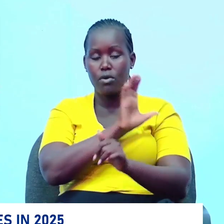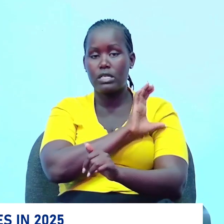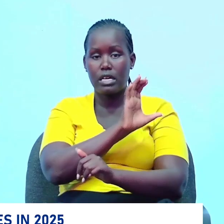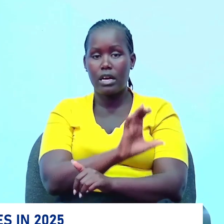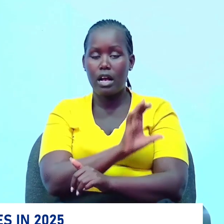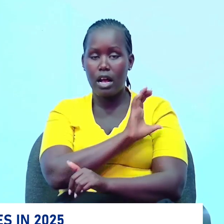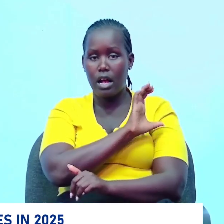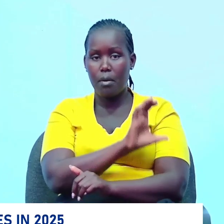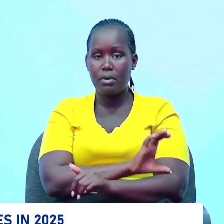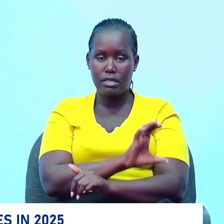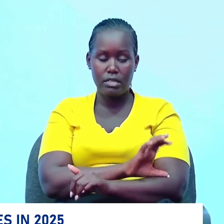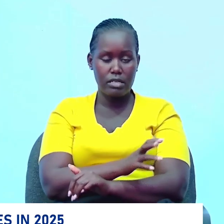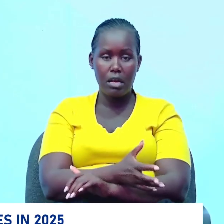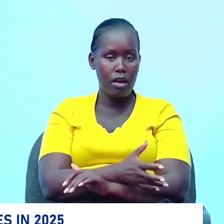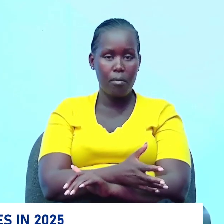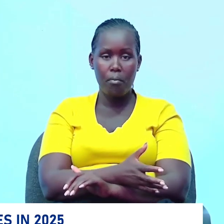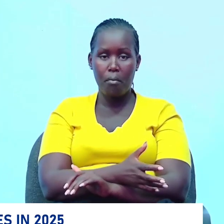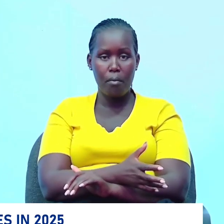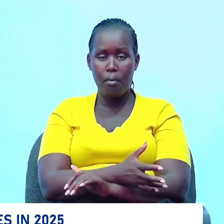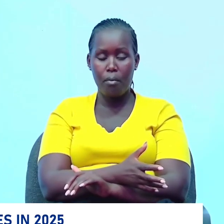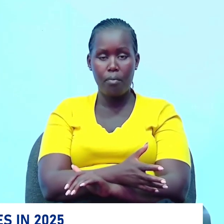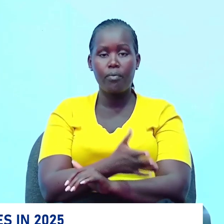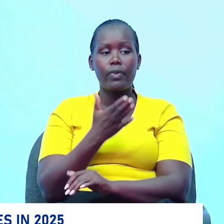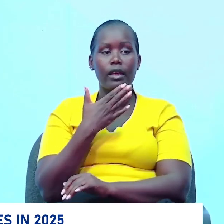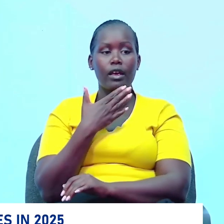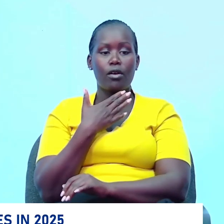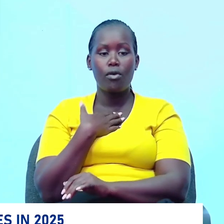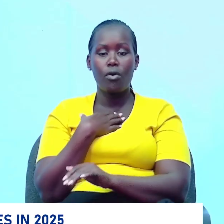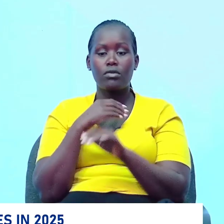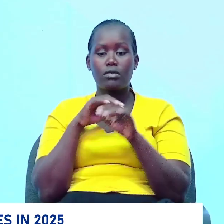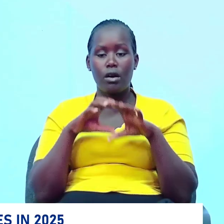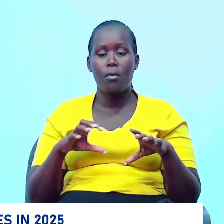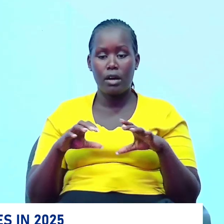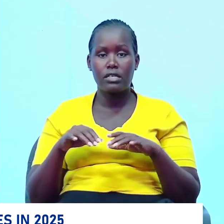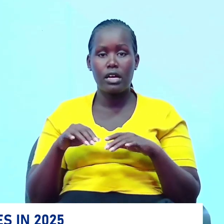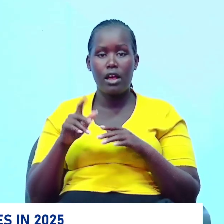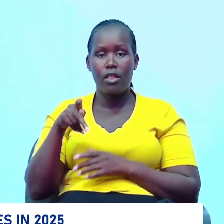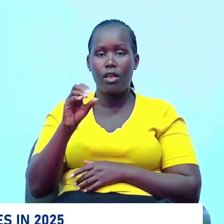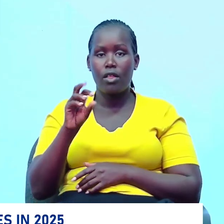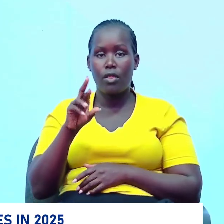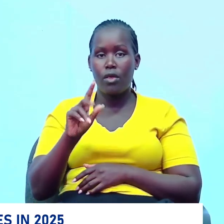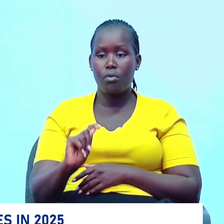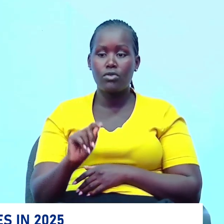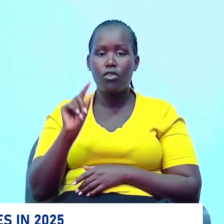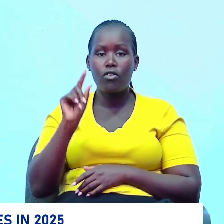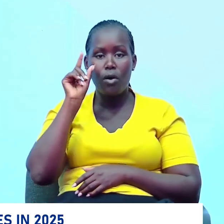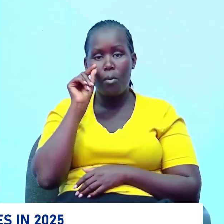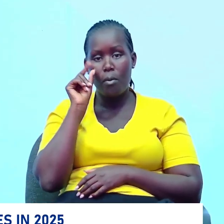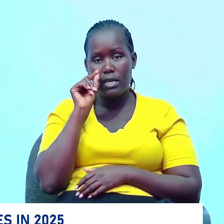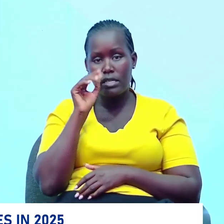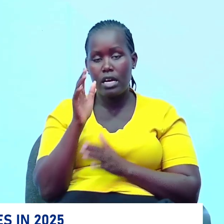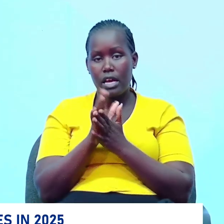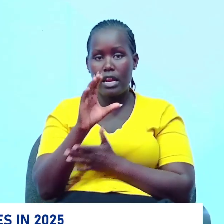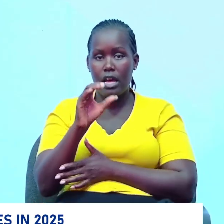caught us off guard. We weren't marketing the port of Mombasa for more cargo, but we've